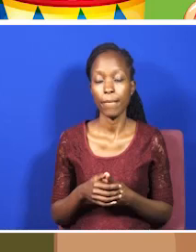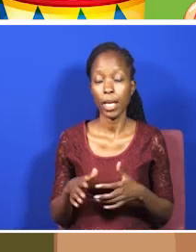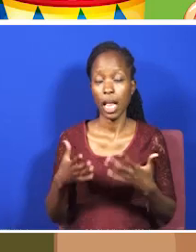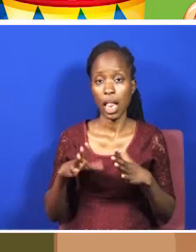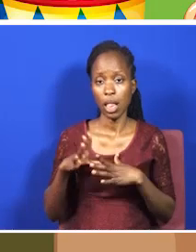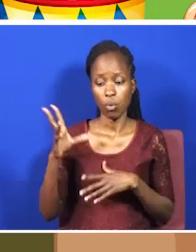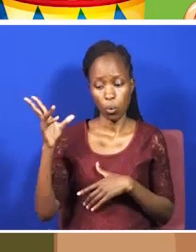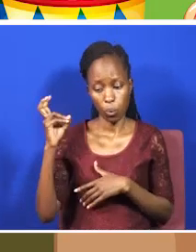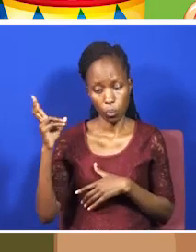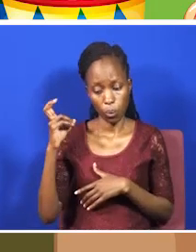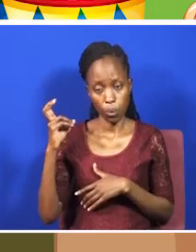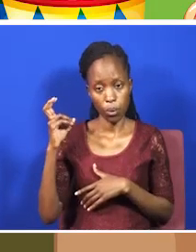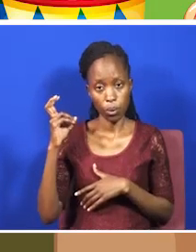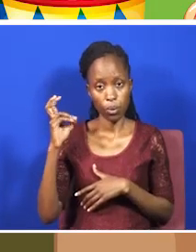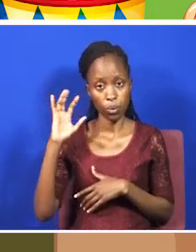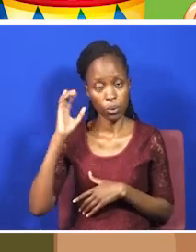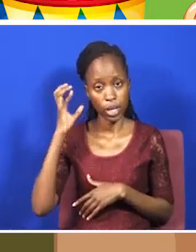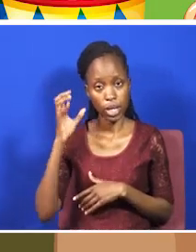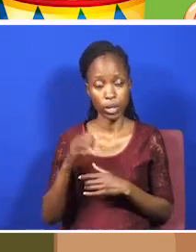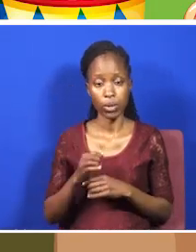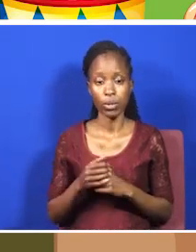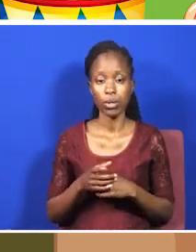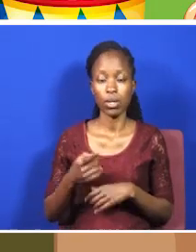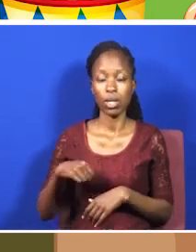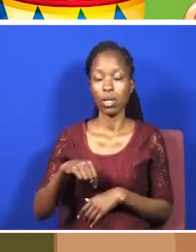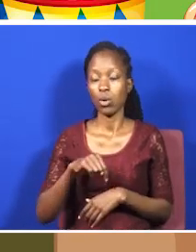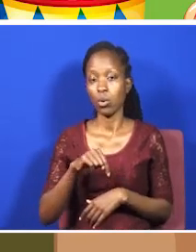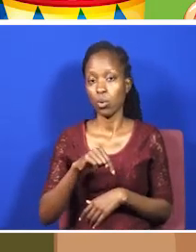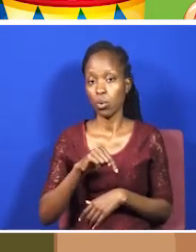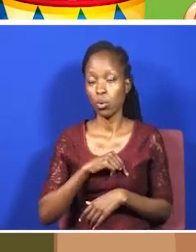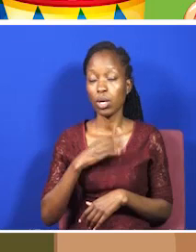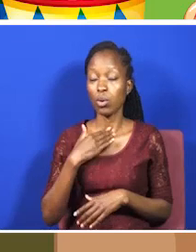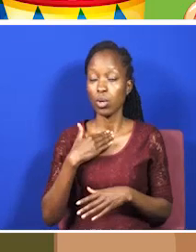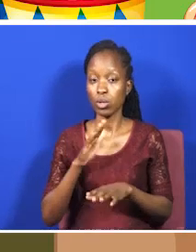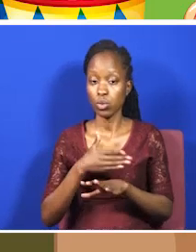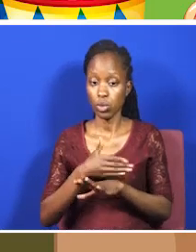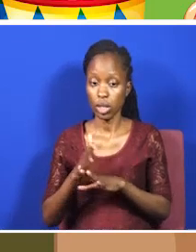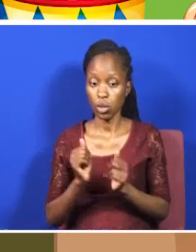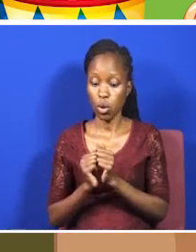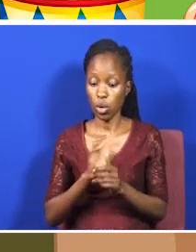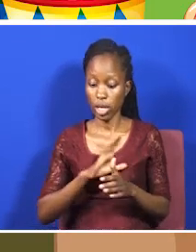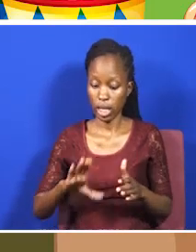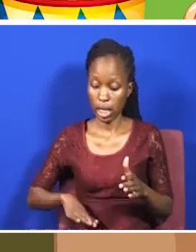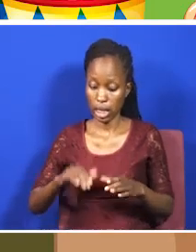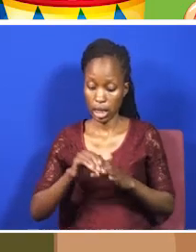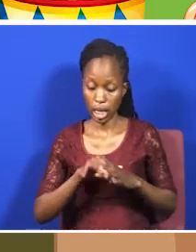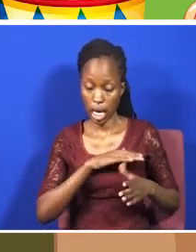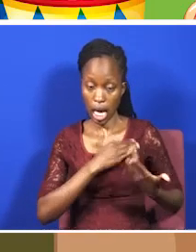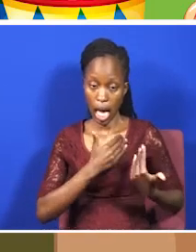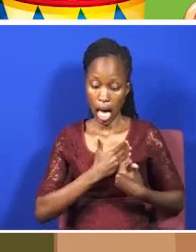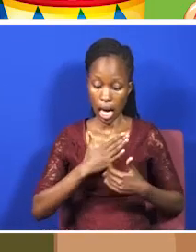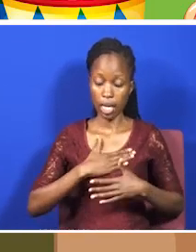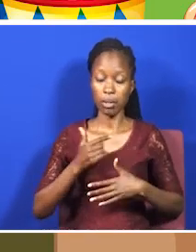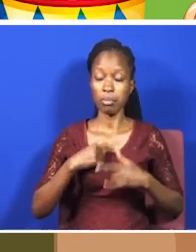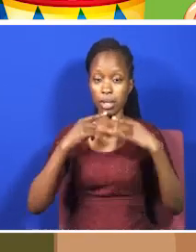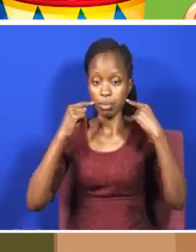right? For the people who are watching us, for the people who are listening to us, sorry, we want to